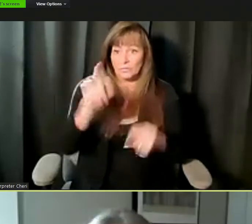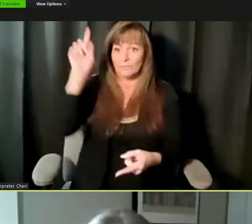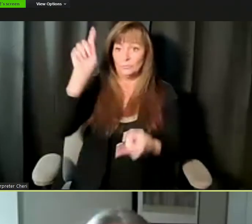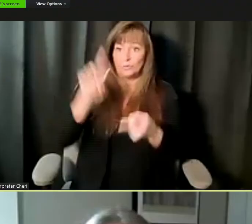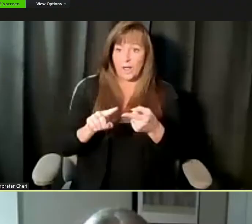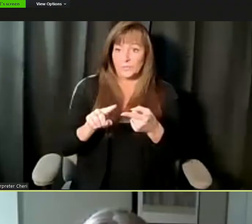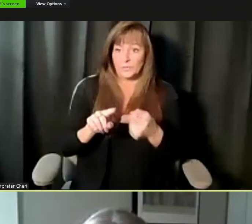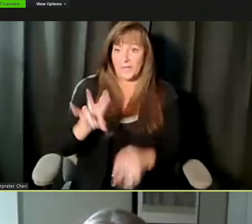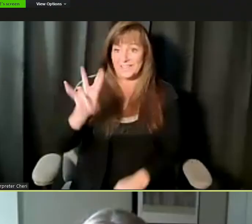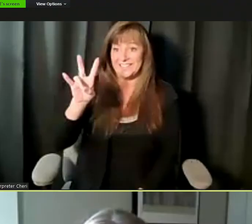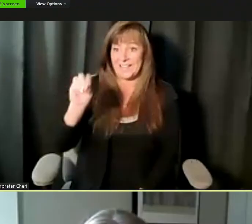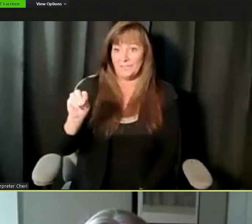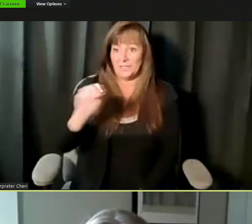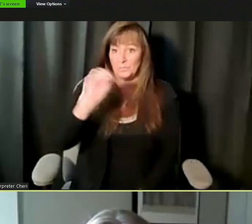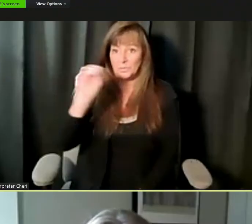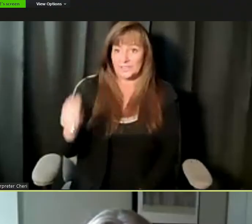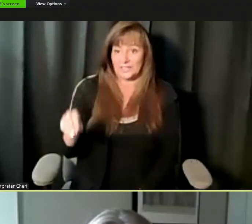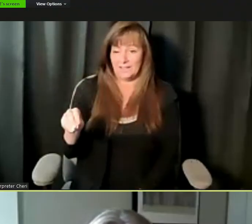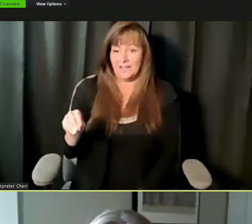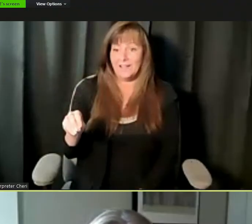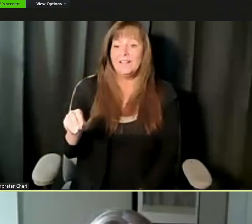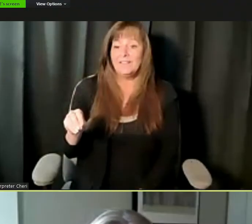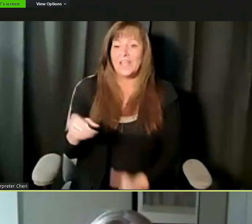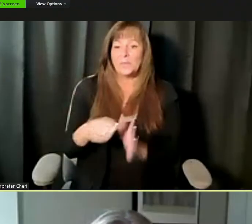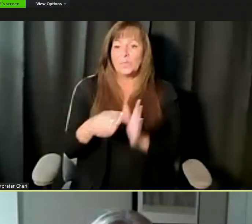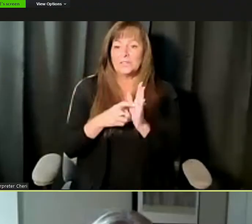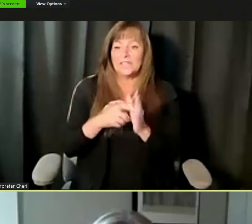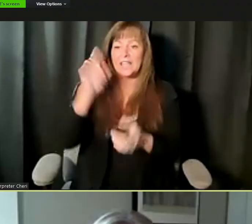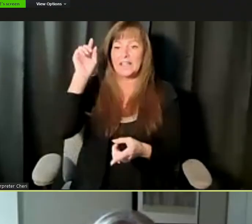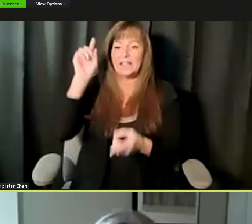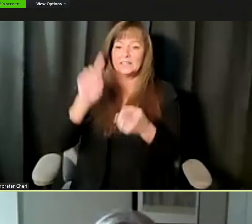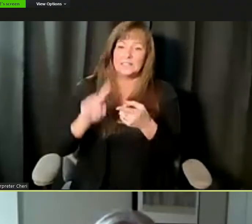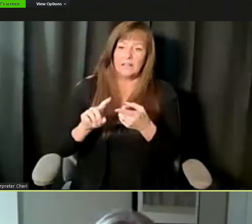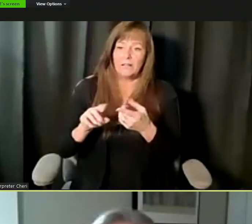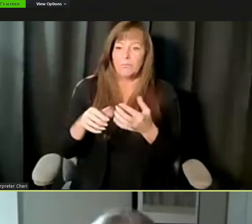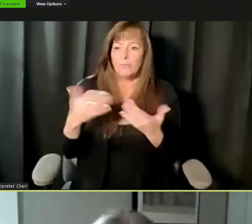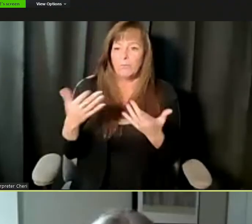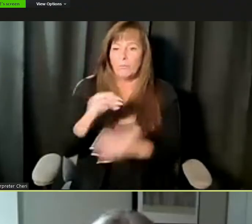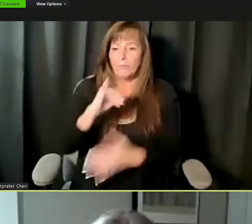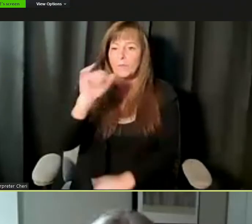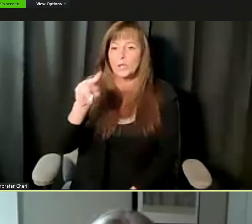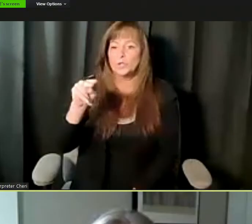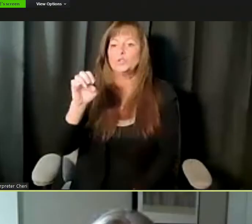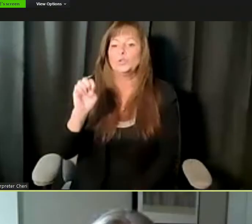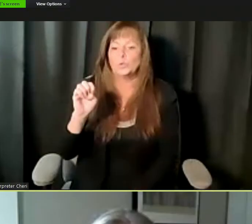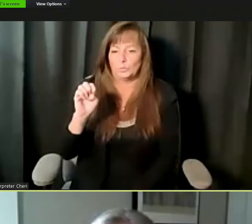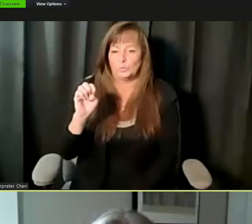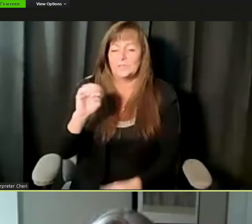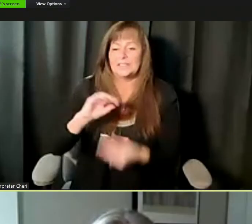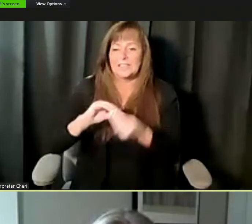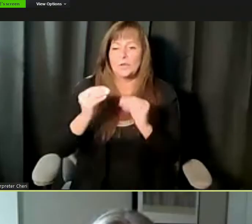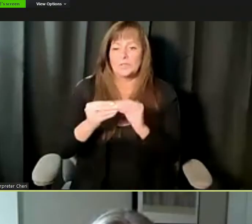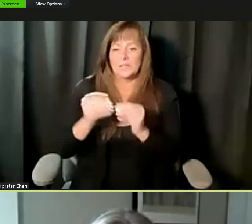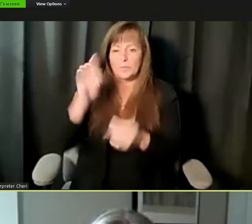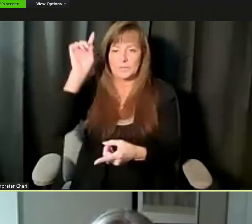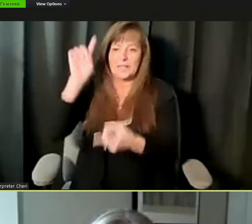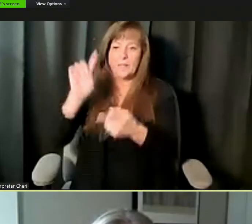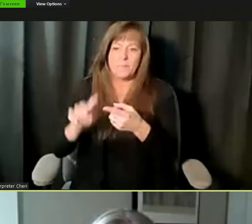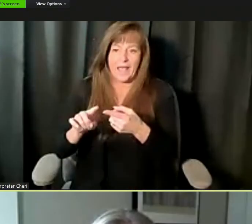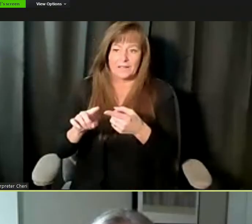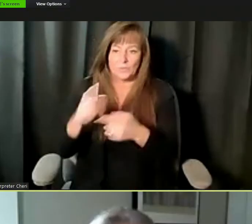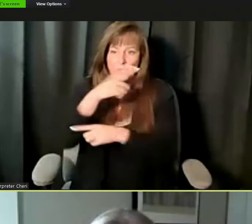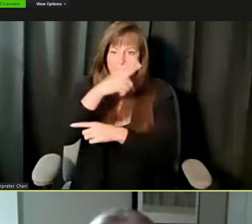us at least until June to get back down to those numbers. And so, I'm hoping that Coloradans can recognize the fact